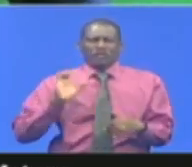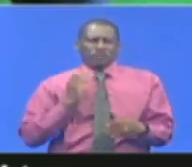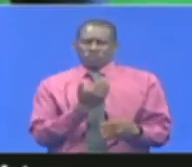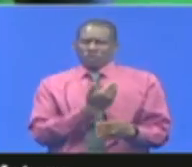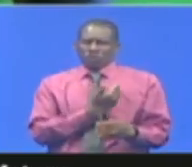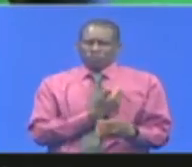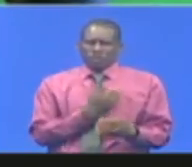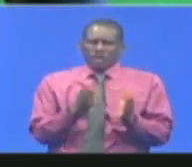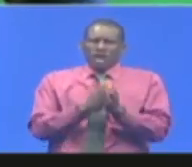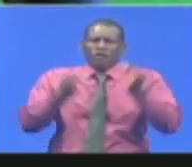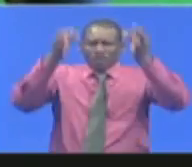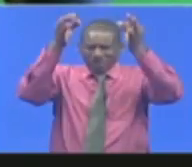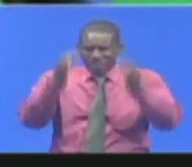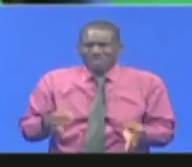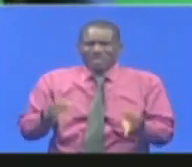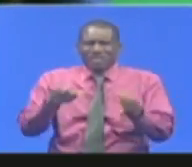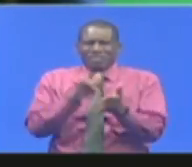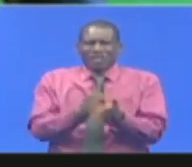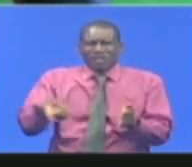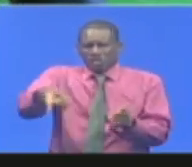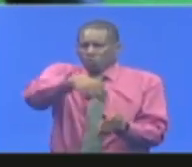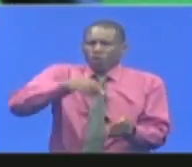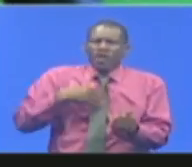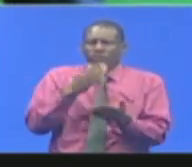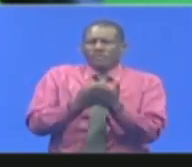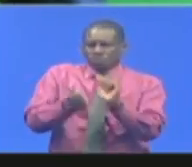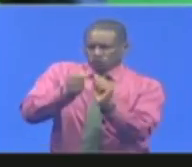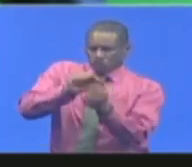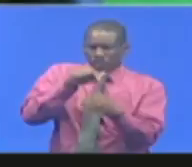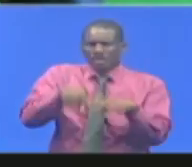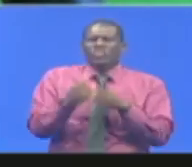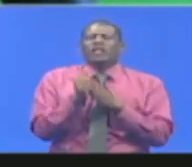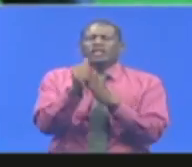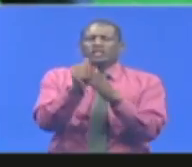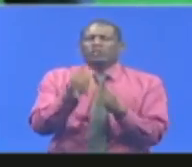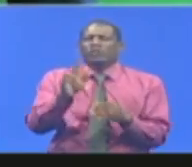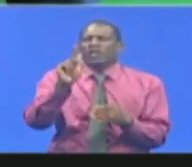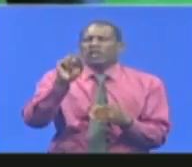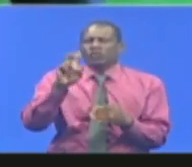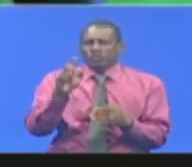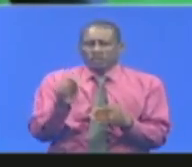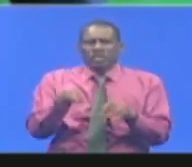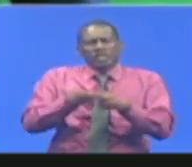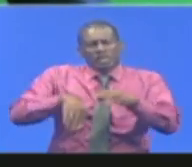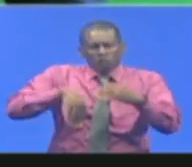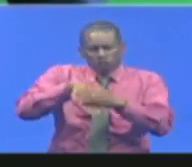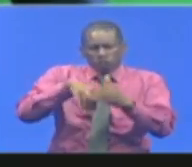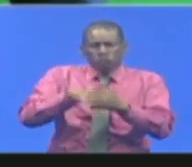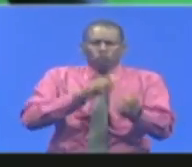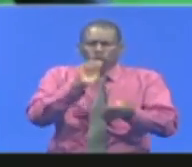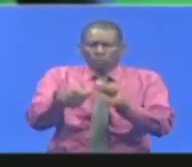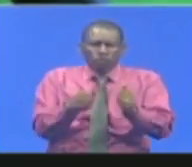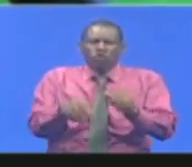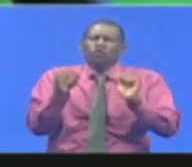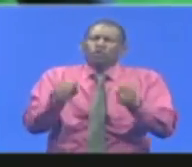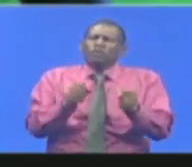kwamba tuwe na mabadiliko fulani katika uongozi. Ni kama mchezo wa kandanda. Waweza kuwa mchezaji